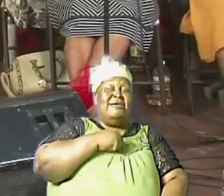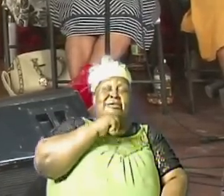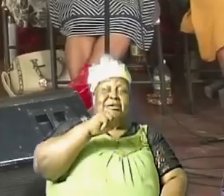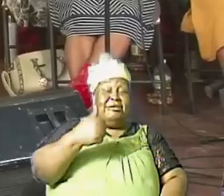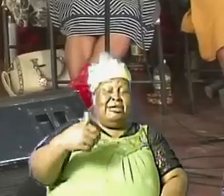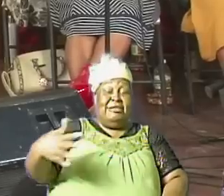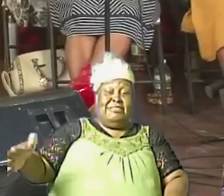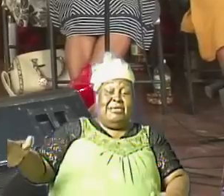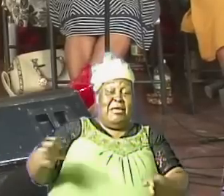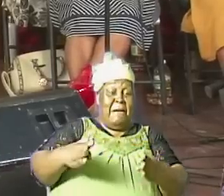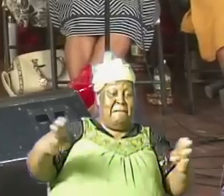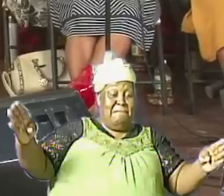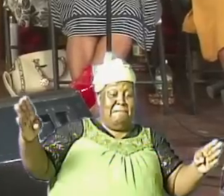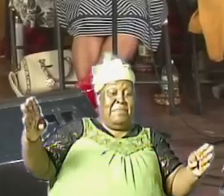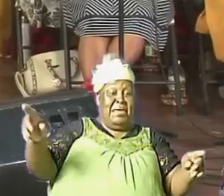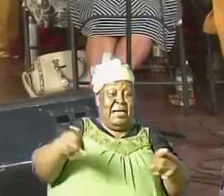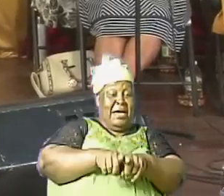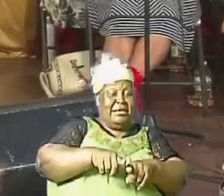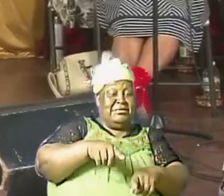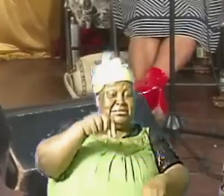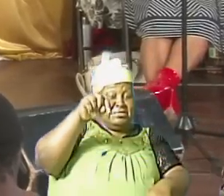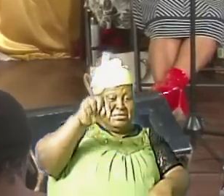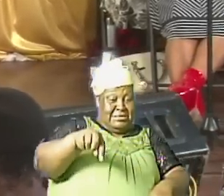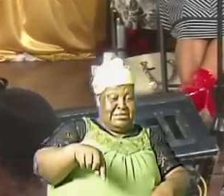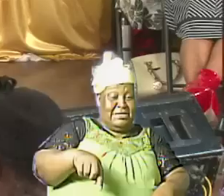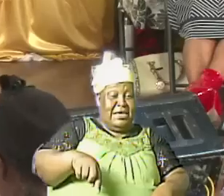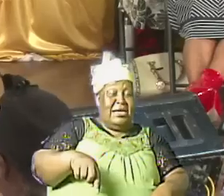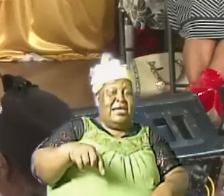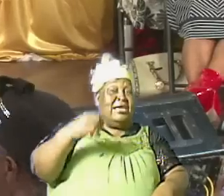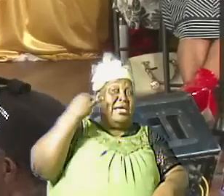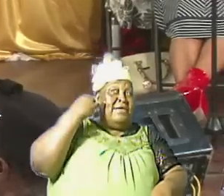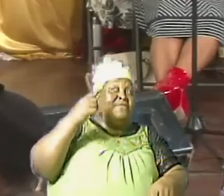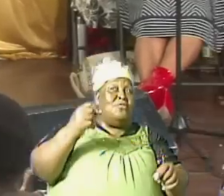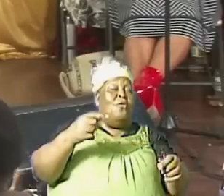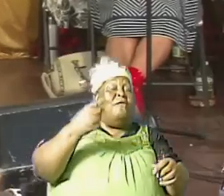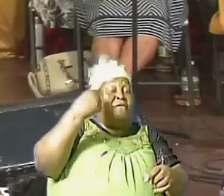as this. Amen. But if he can do it for me,